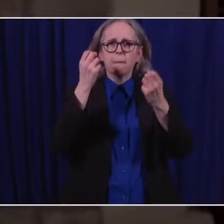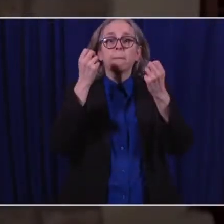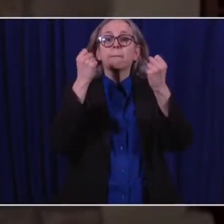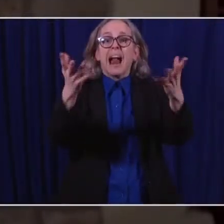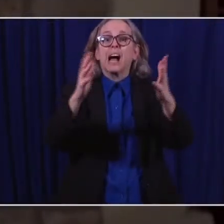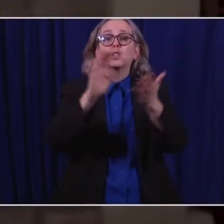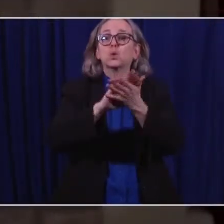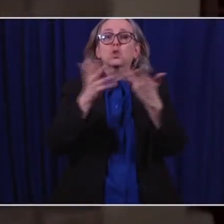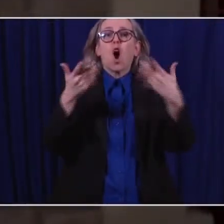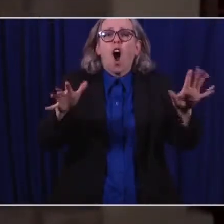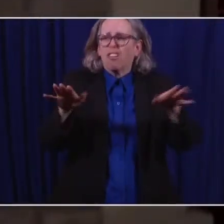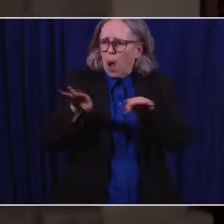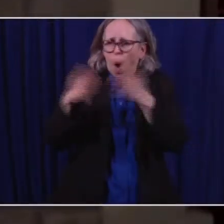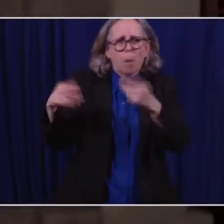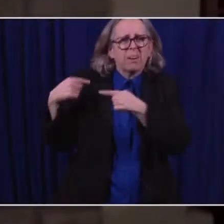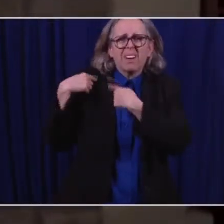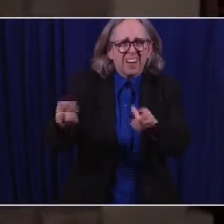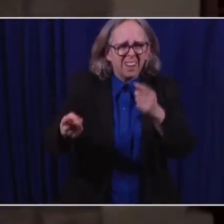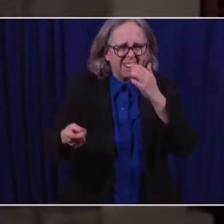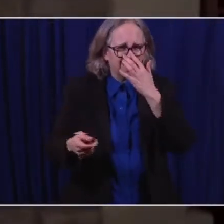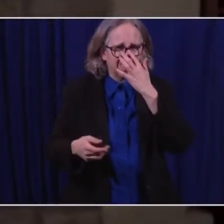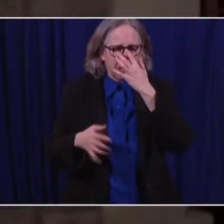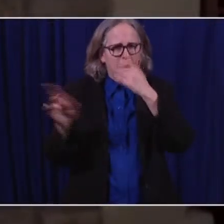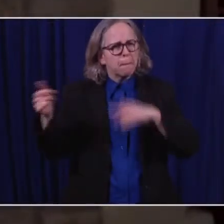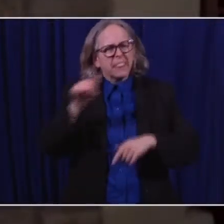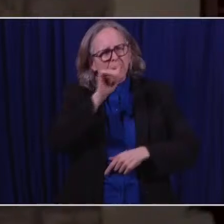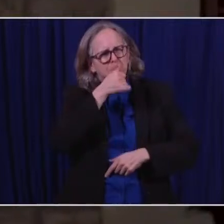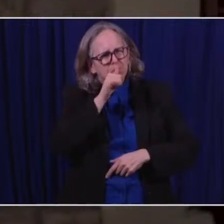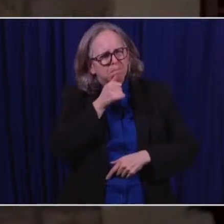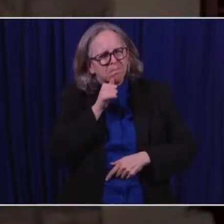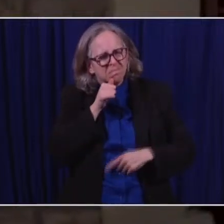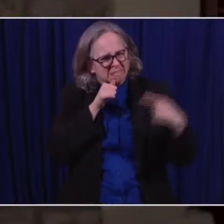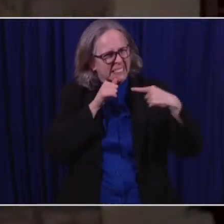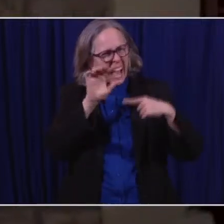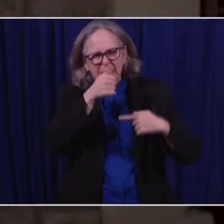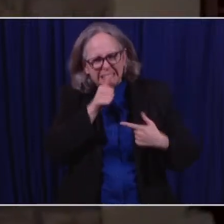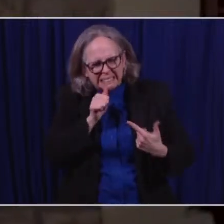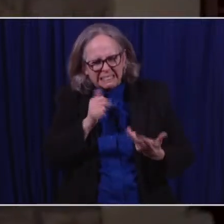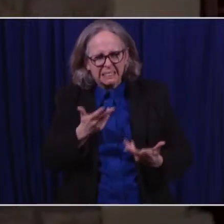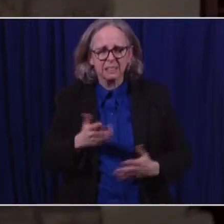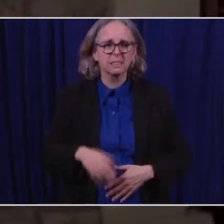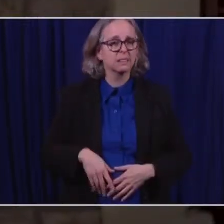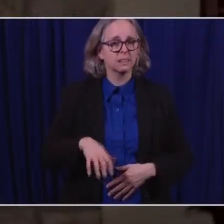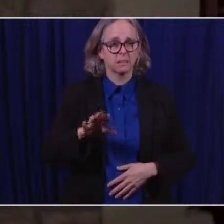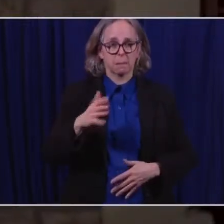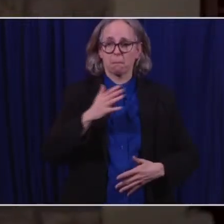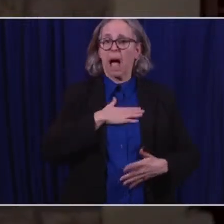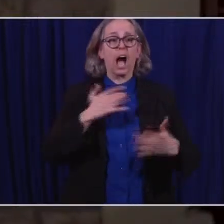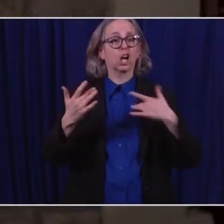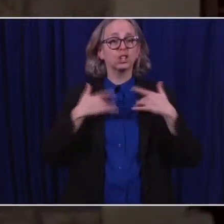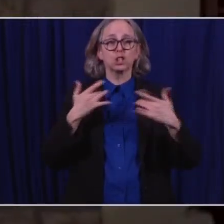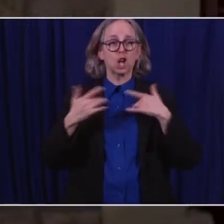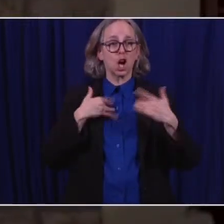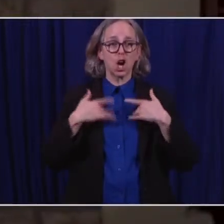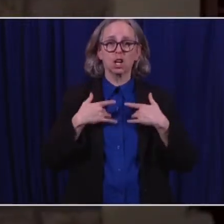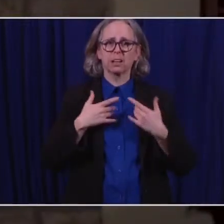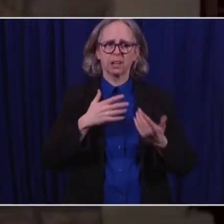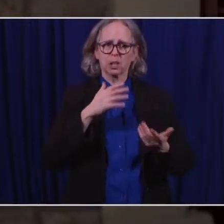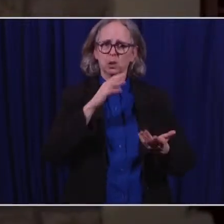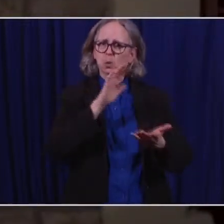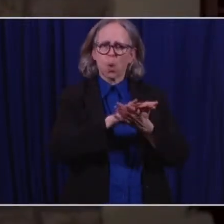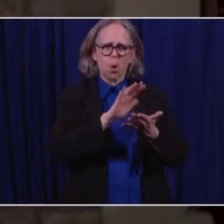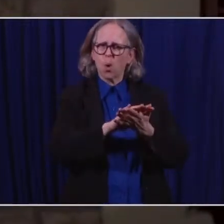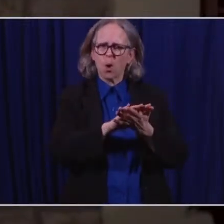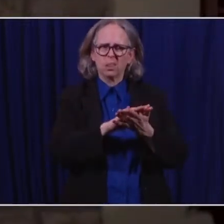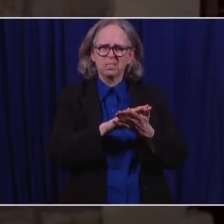have done that. Frankly, our concern is for the schools that have not been in and students, not for the schools, but the students. I mean, this